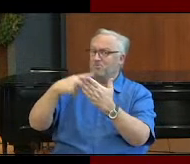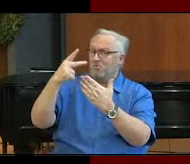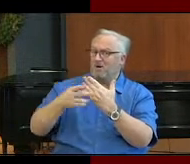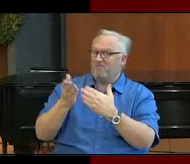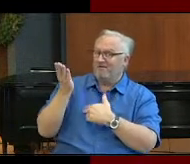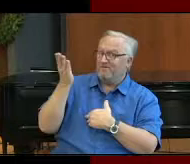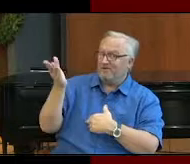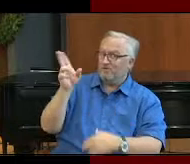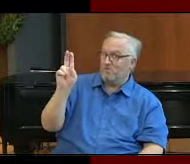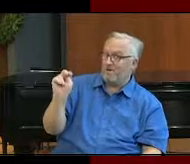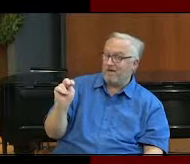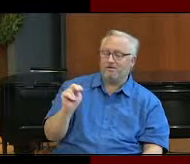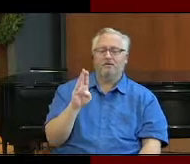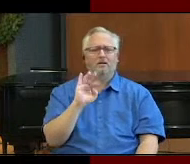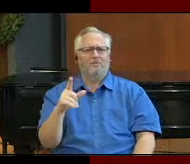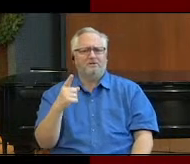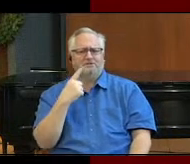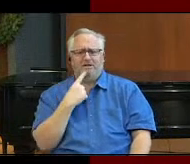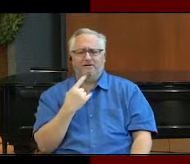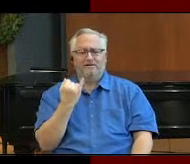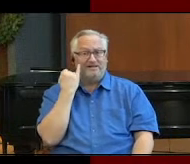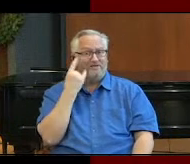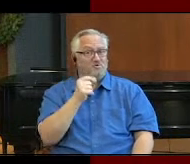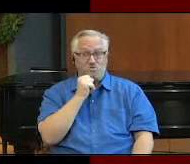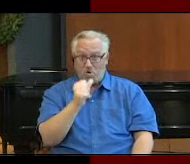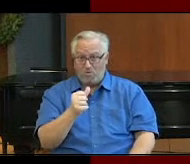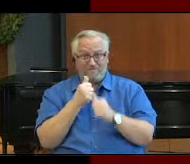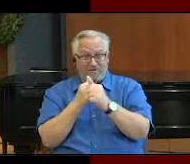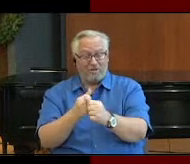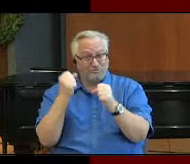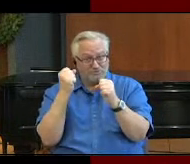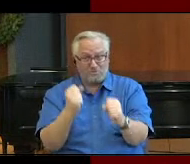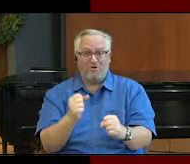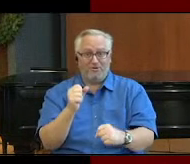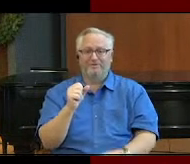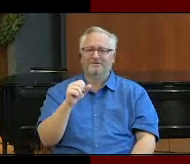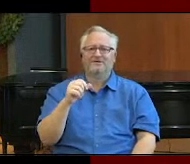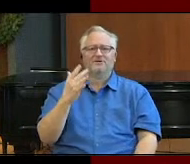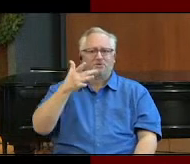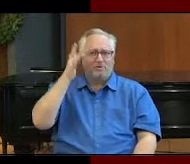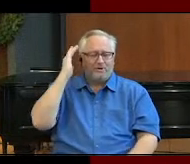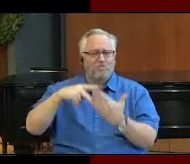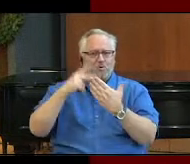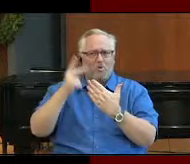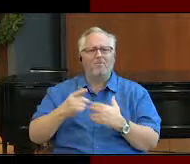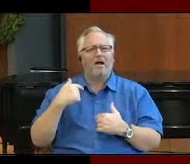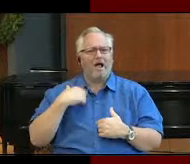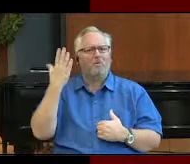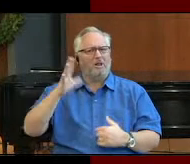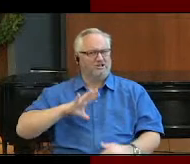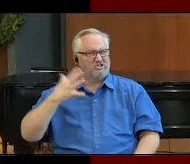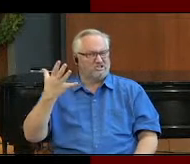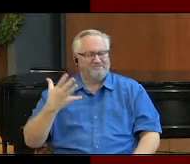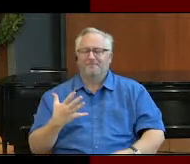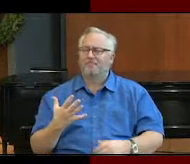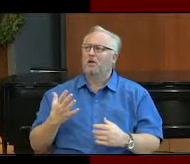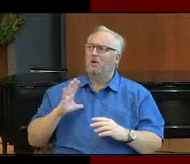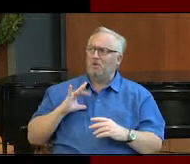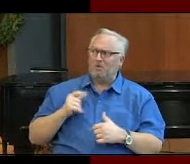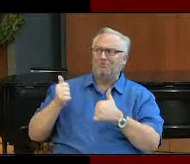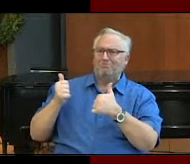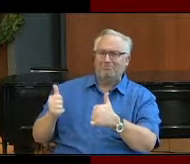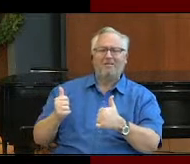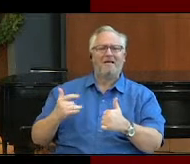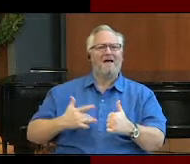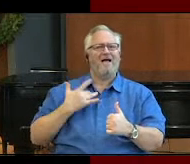UN. Bill said, if you don't follow such a program, then I will mind. I felt the wind in